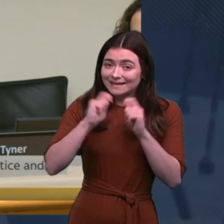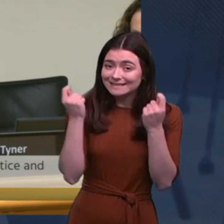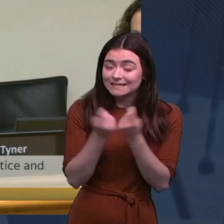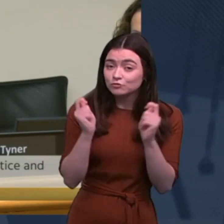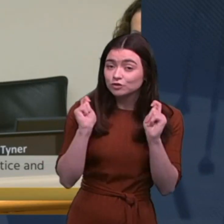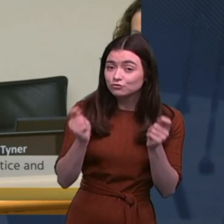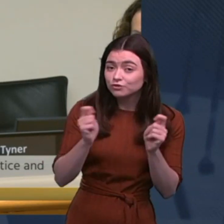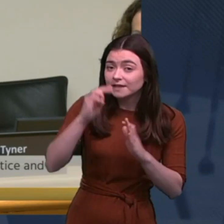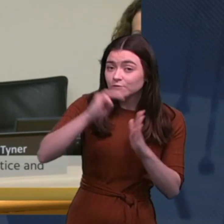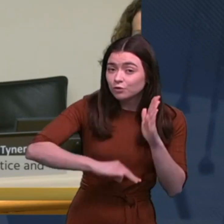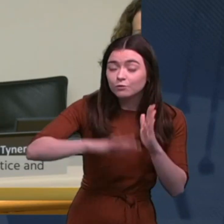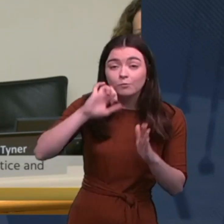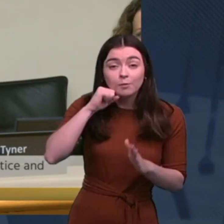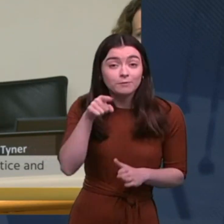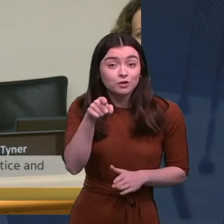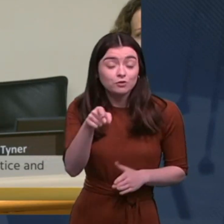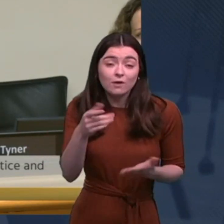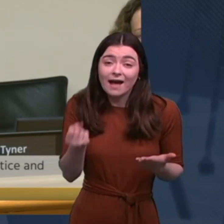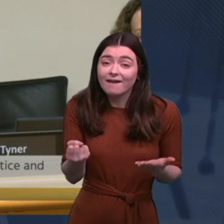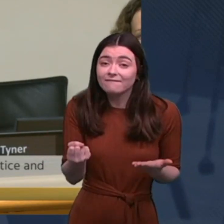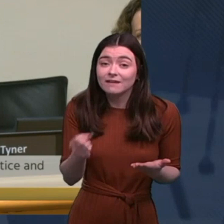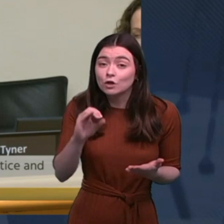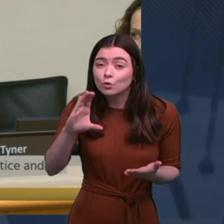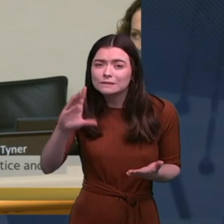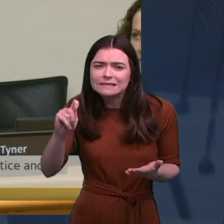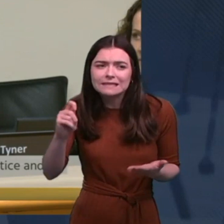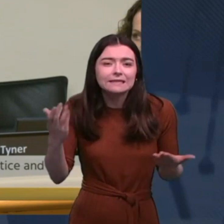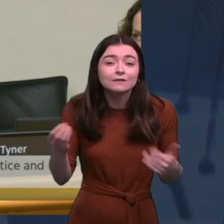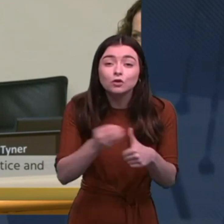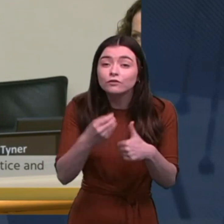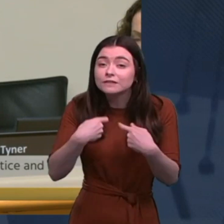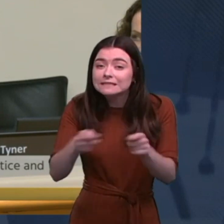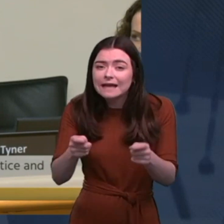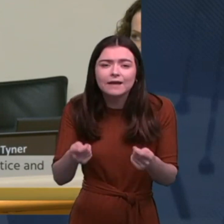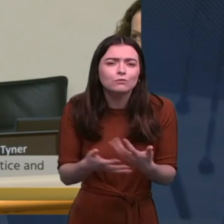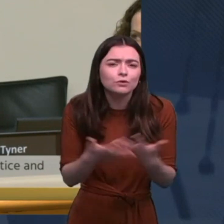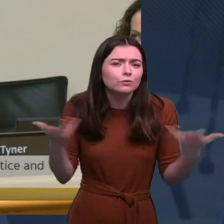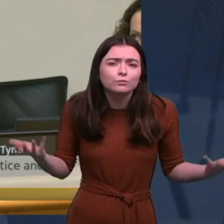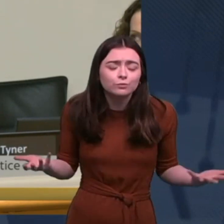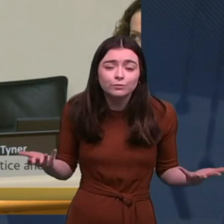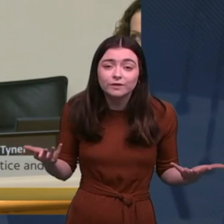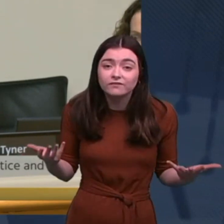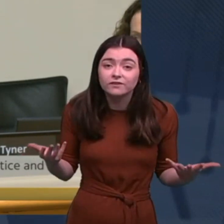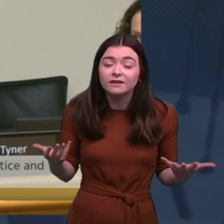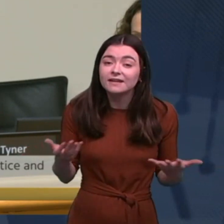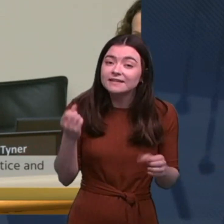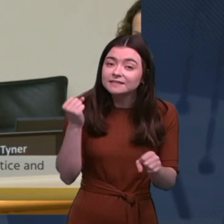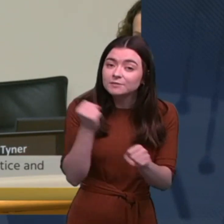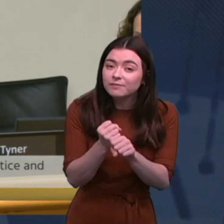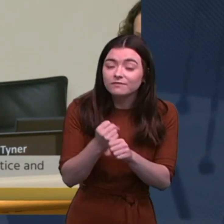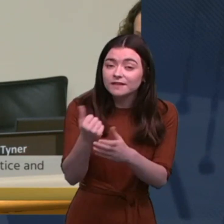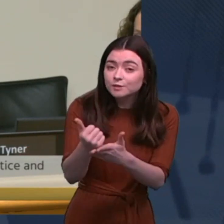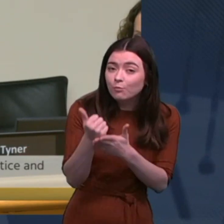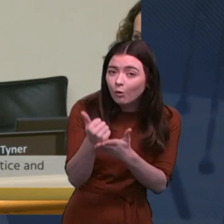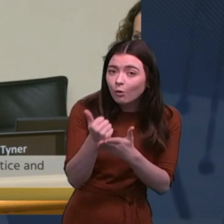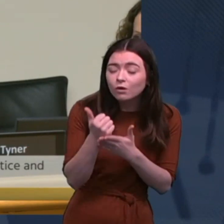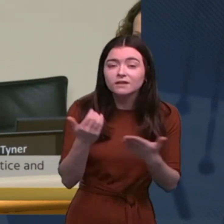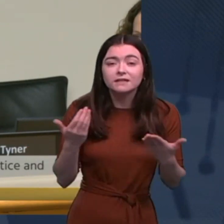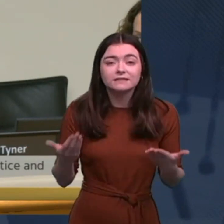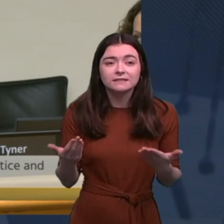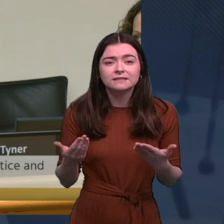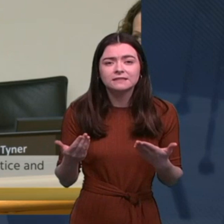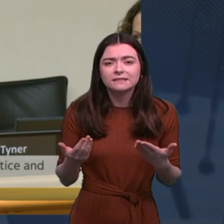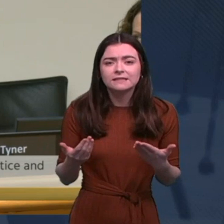programme, but you might have an OT, in another town or a couple of towns down the road. It's about that support. It's about